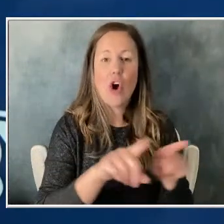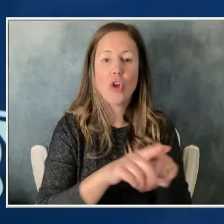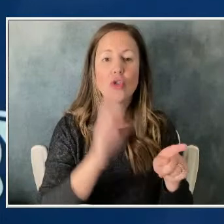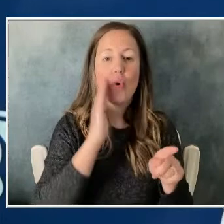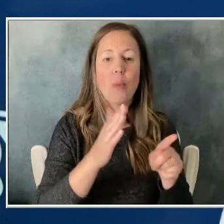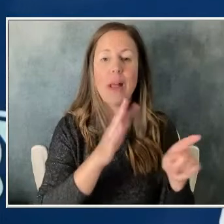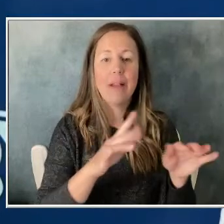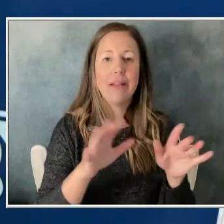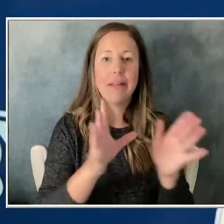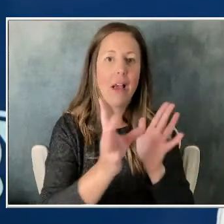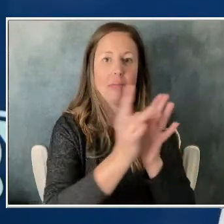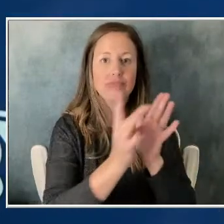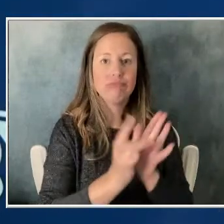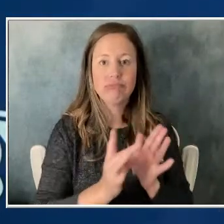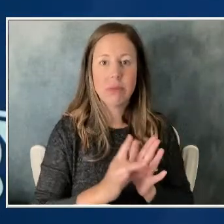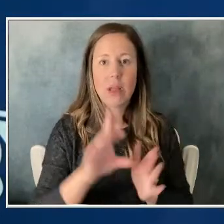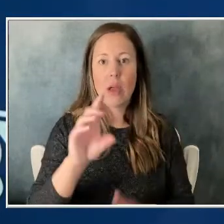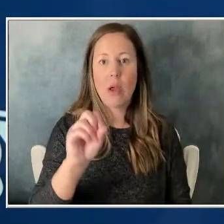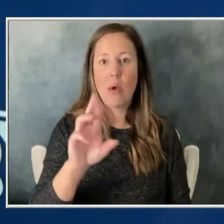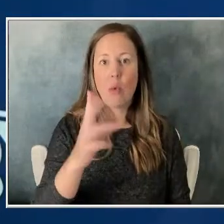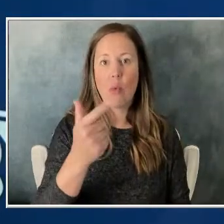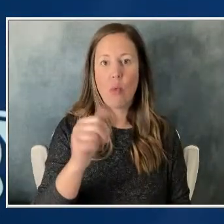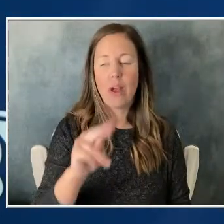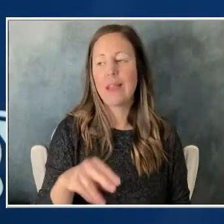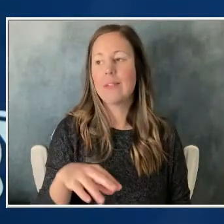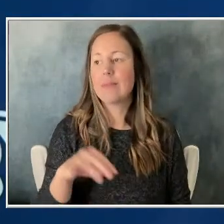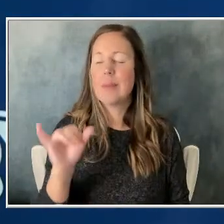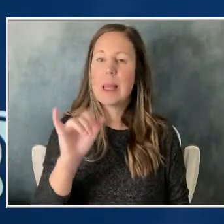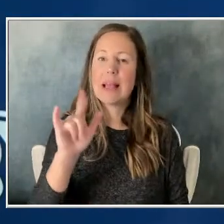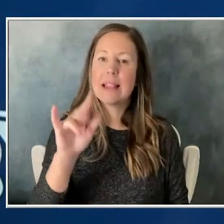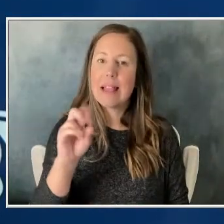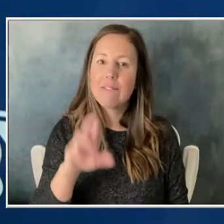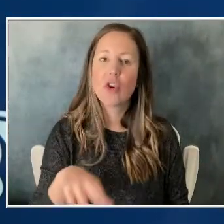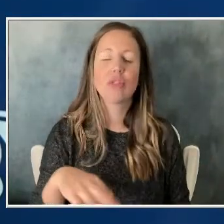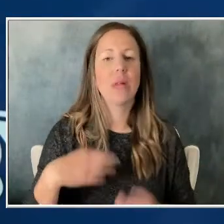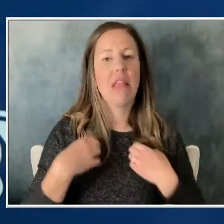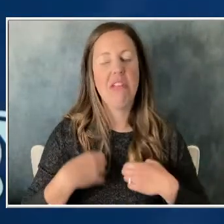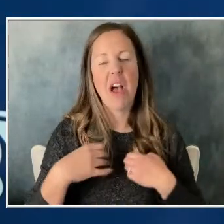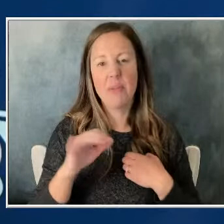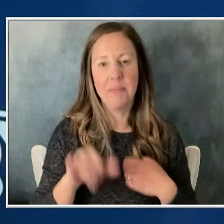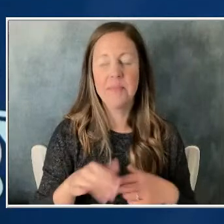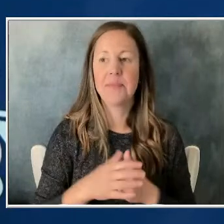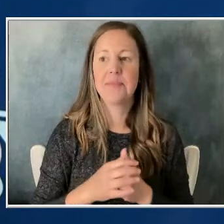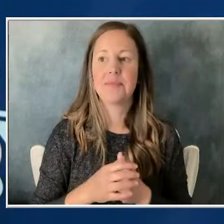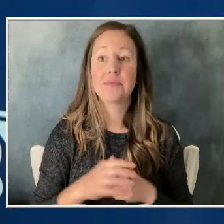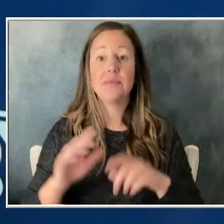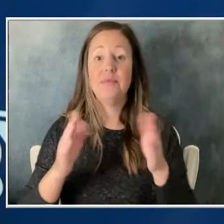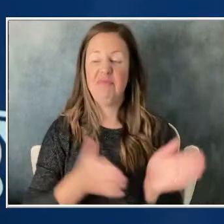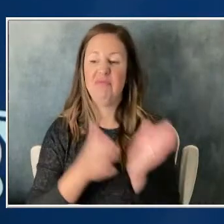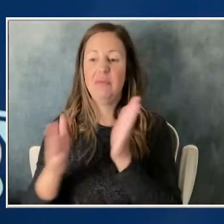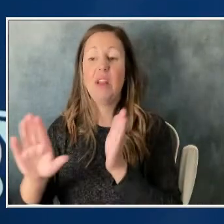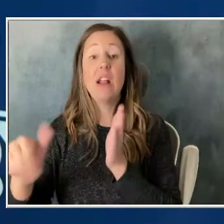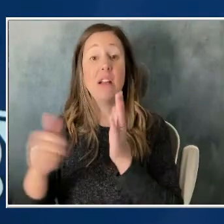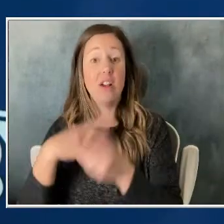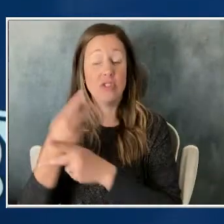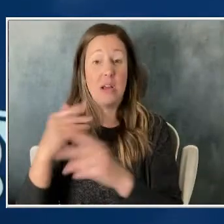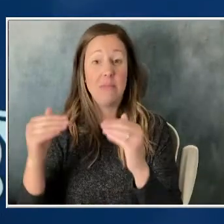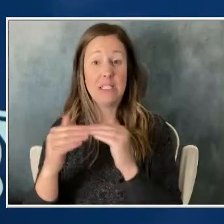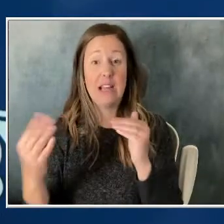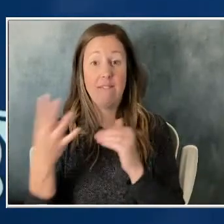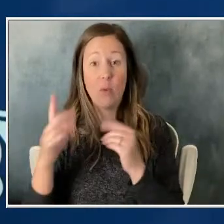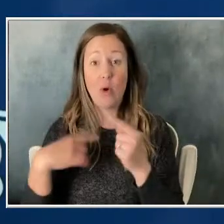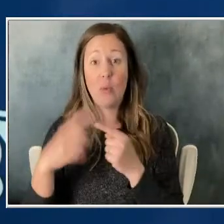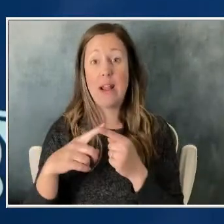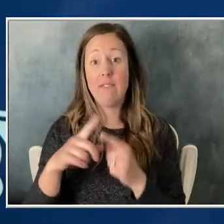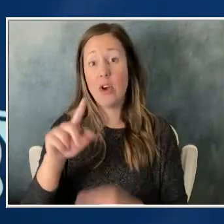like the meat of the organ, like the liver or lung. There's a different kind of spread, of stage 4 spread, where the actual tumor penetrates